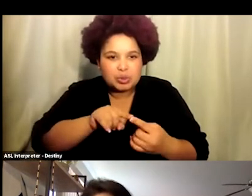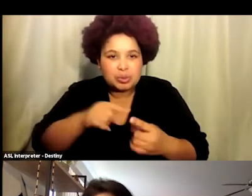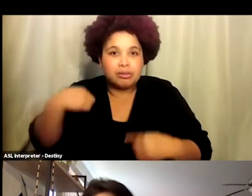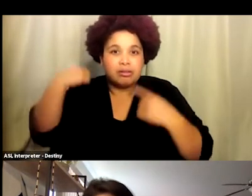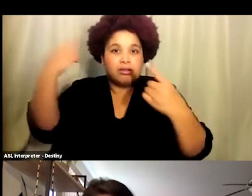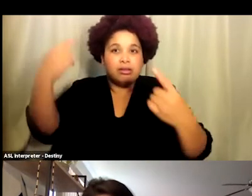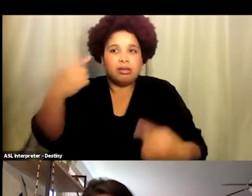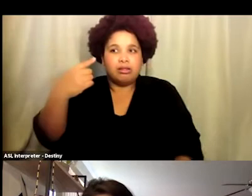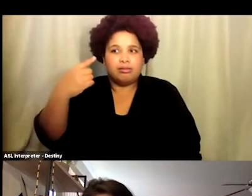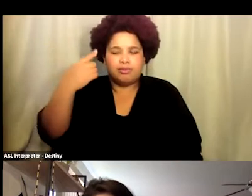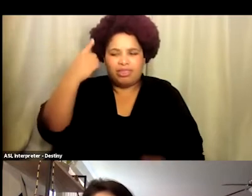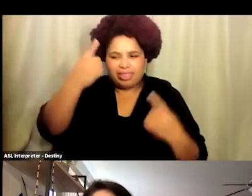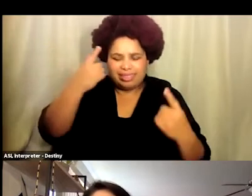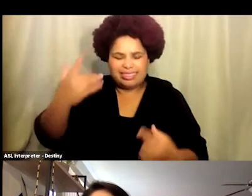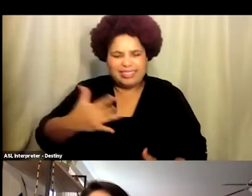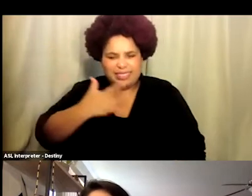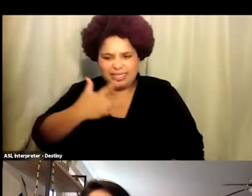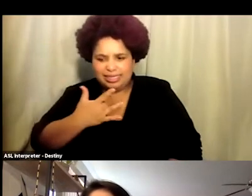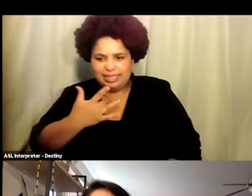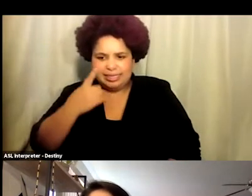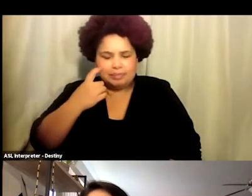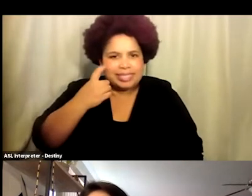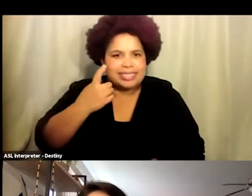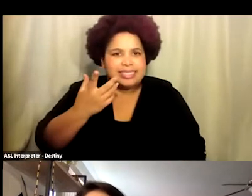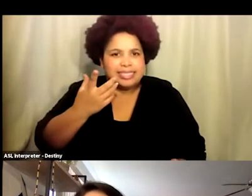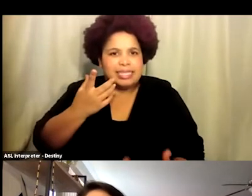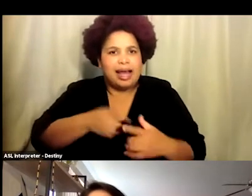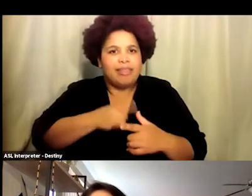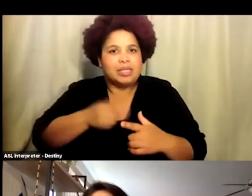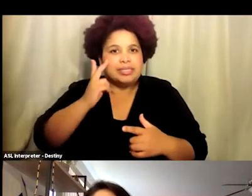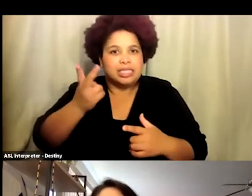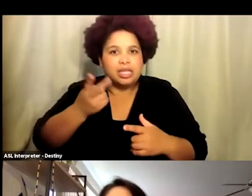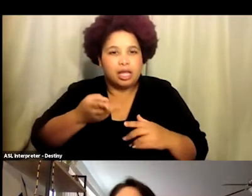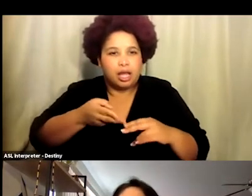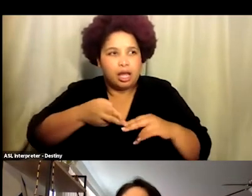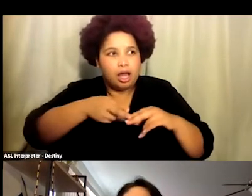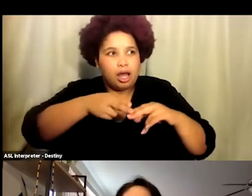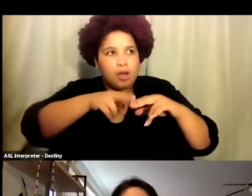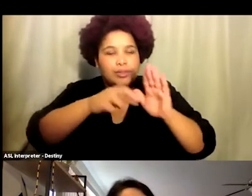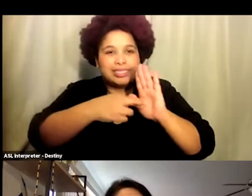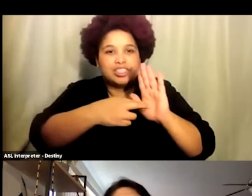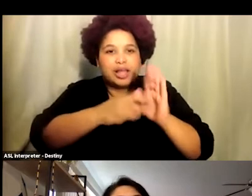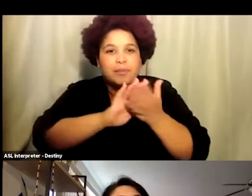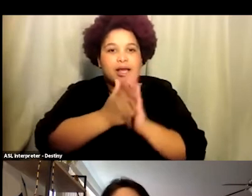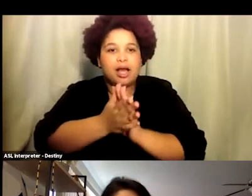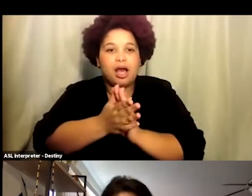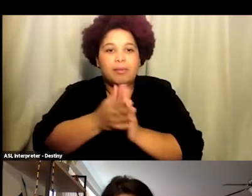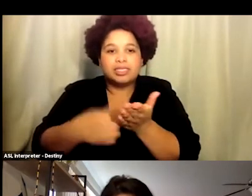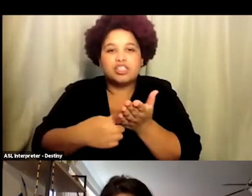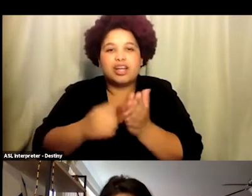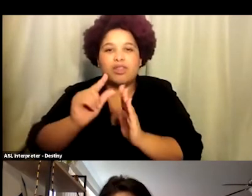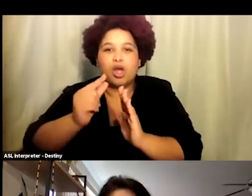long suspected. And so then you will start to see a rise in representation, and then it will become a conversation about the quality